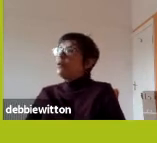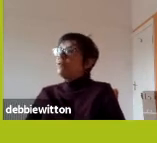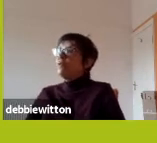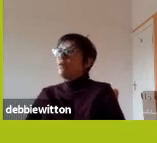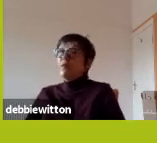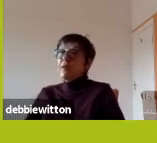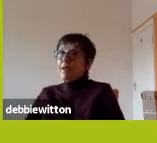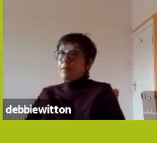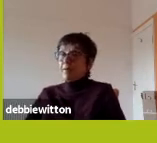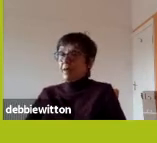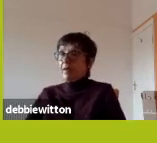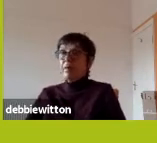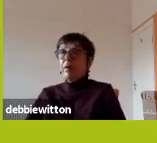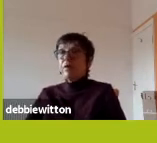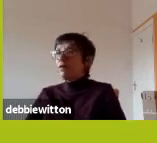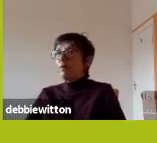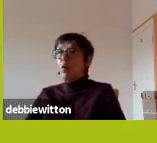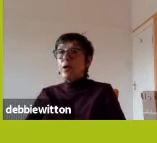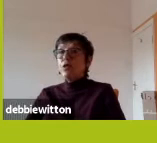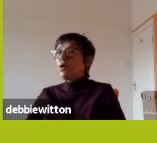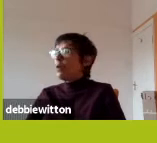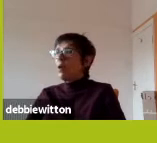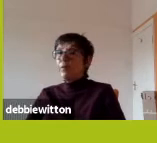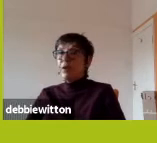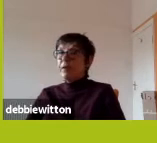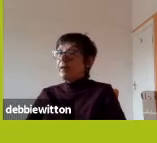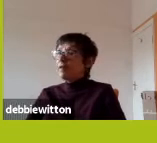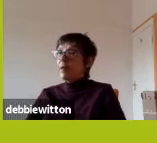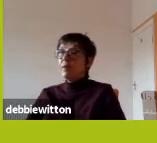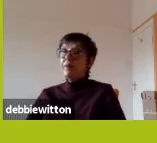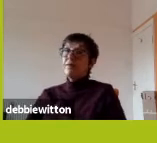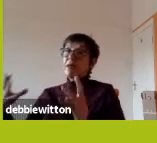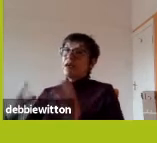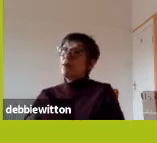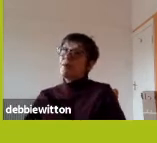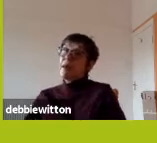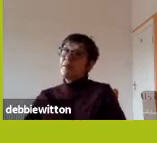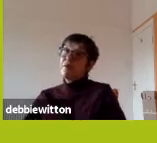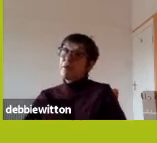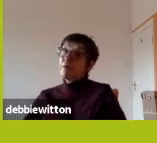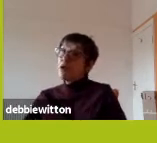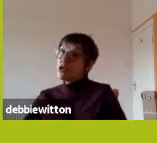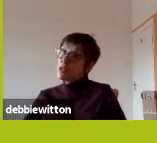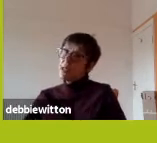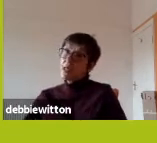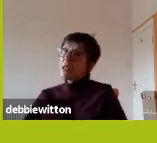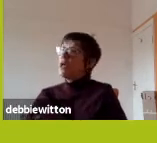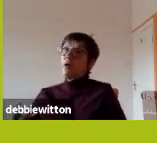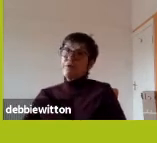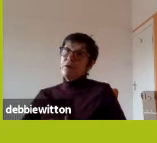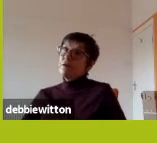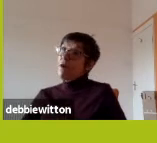to pool resources and expertise. So supporting new co-ops, sharing experiences, they can come together for bulk